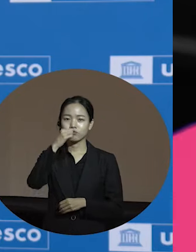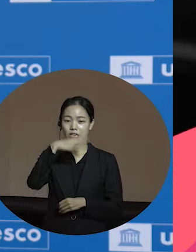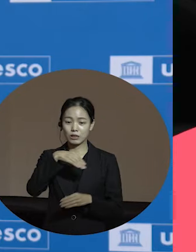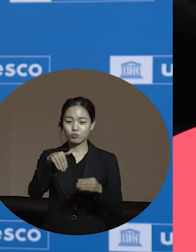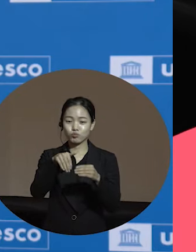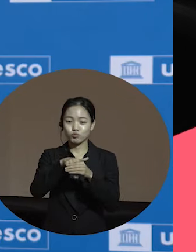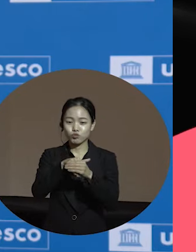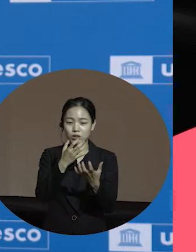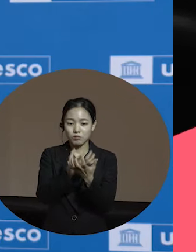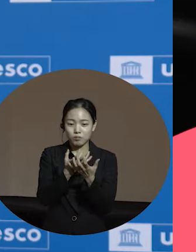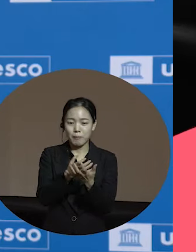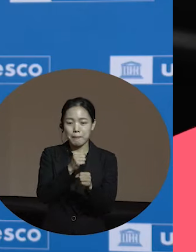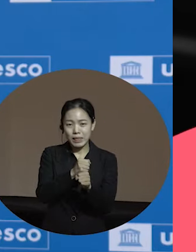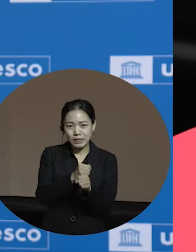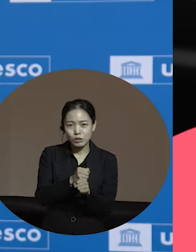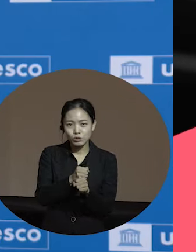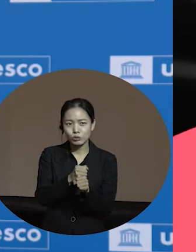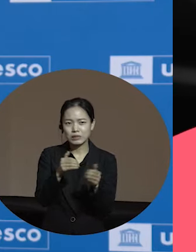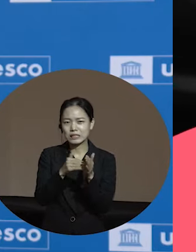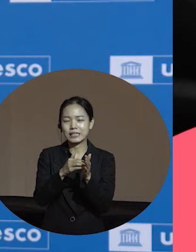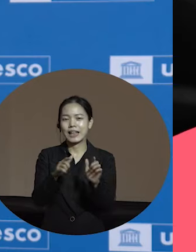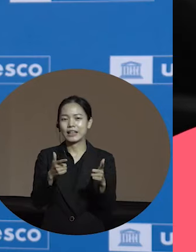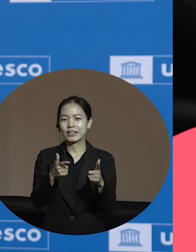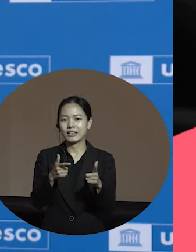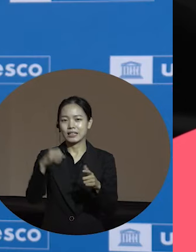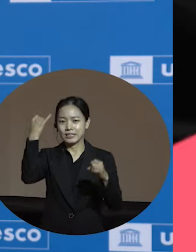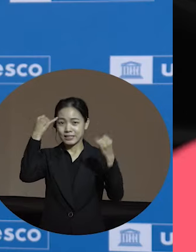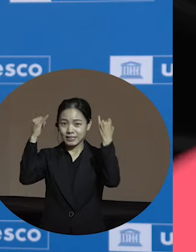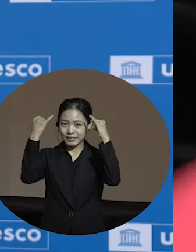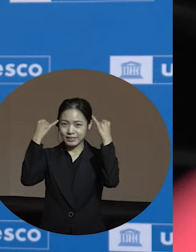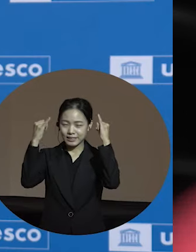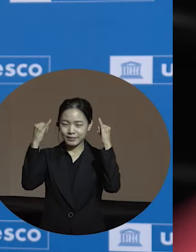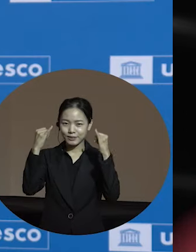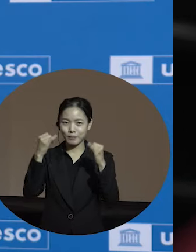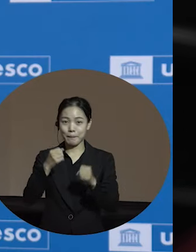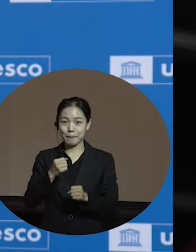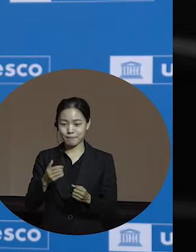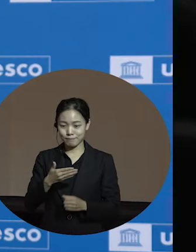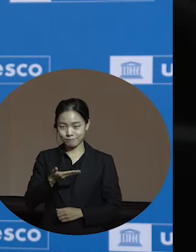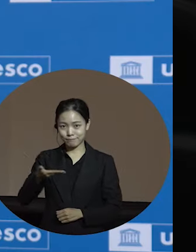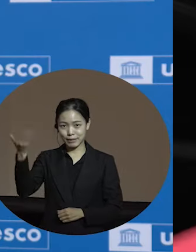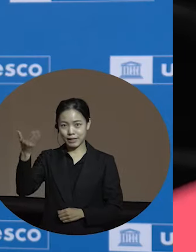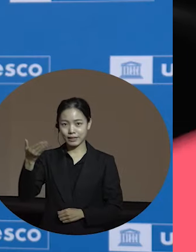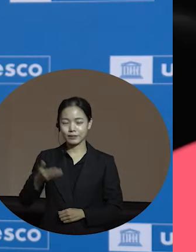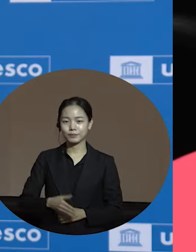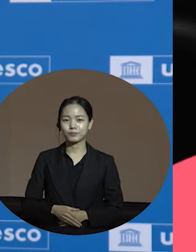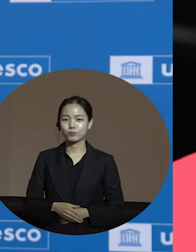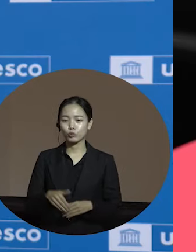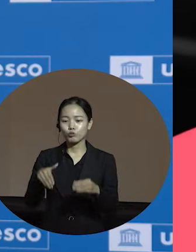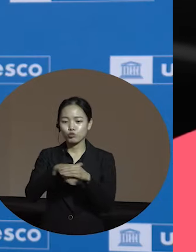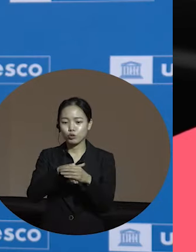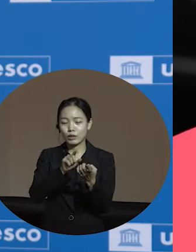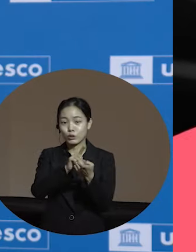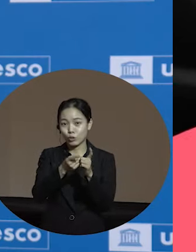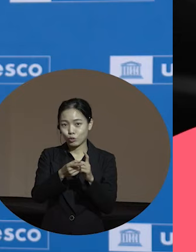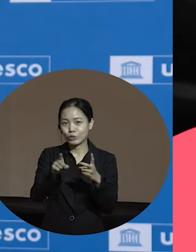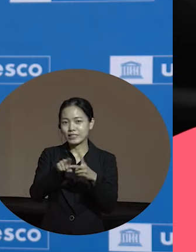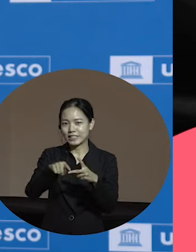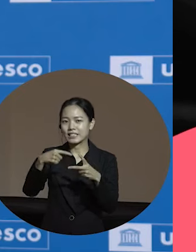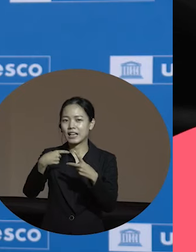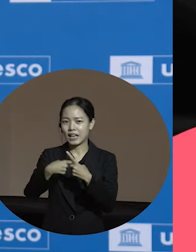It is a bold declaration of our collective commitment to nurturing creativity, fostering innovation,